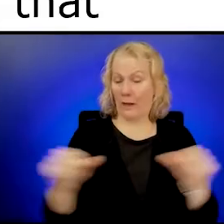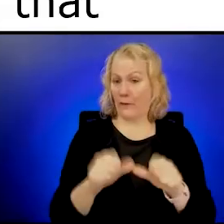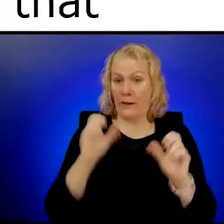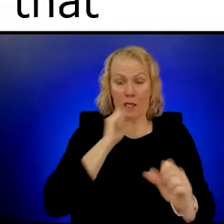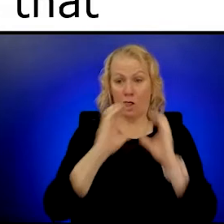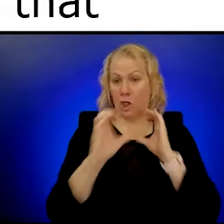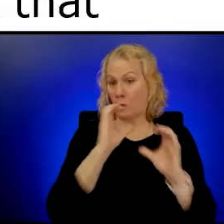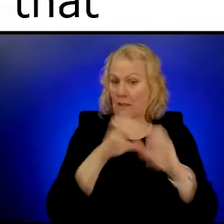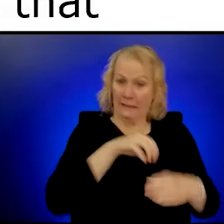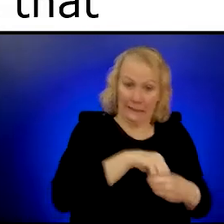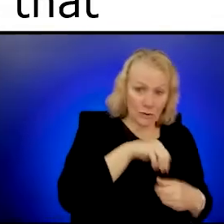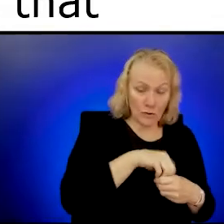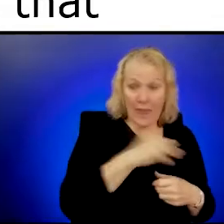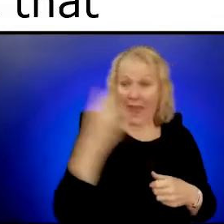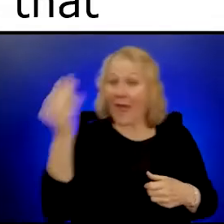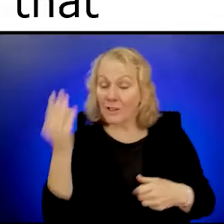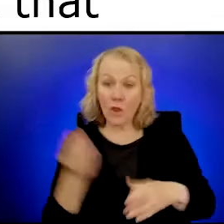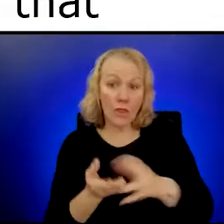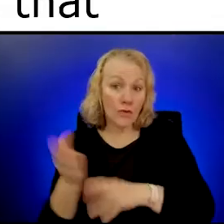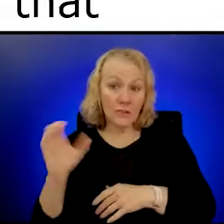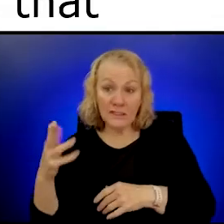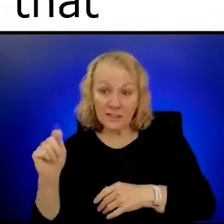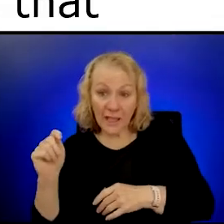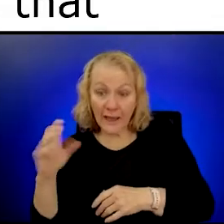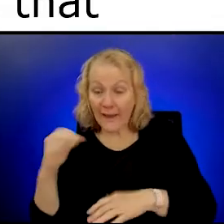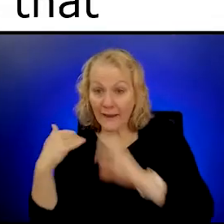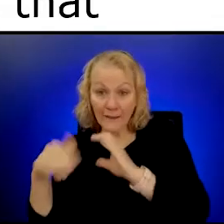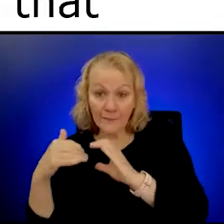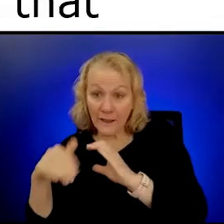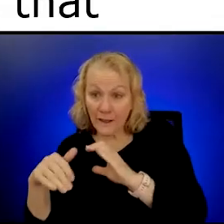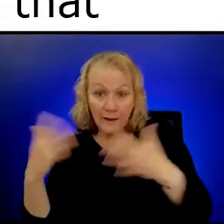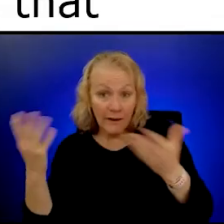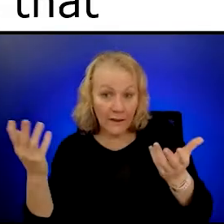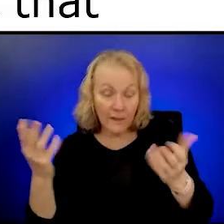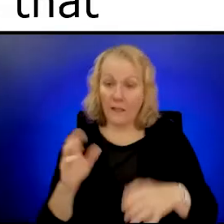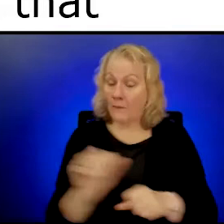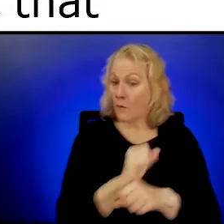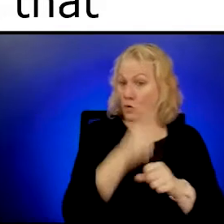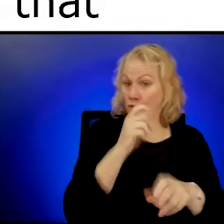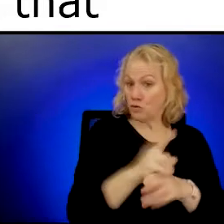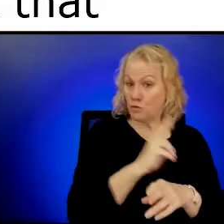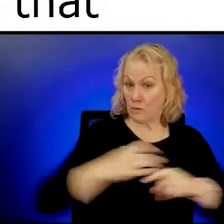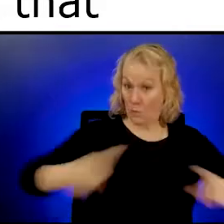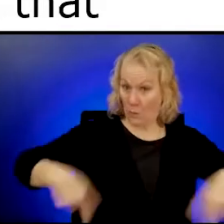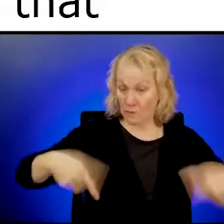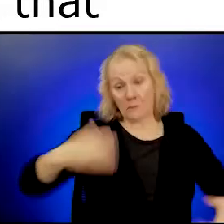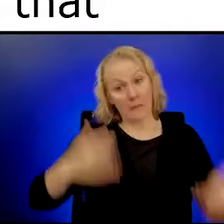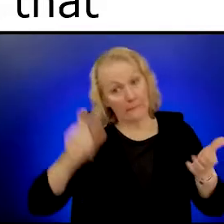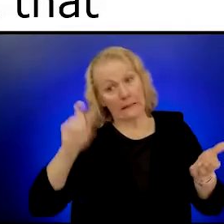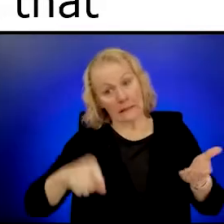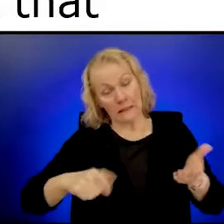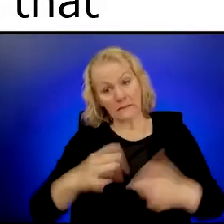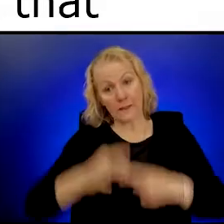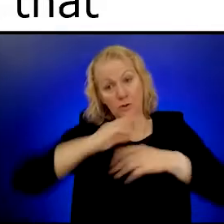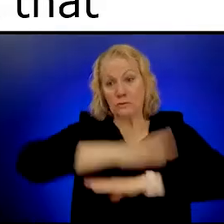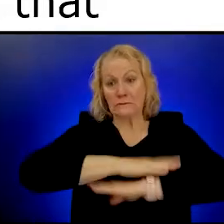communicate internally and externally via chat and email. An employee who uses a wheelchair might require a desk that can